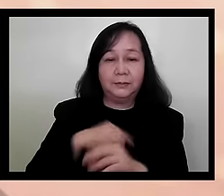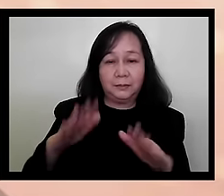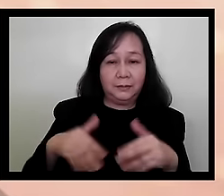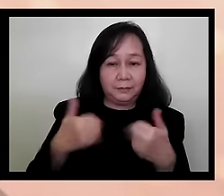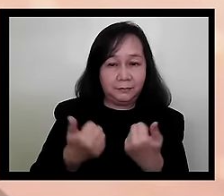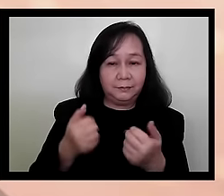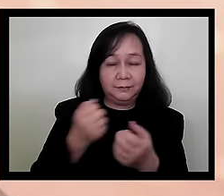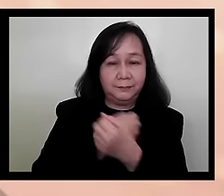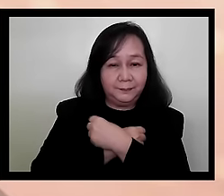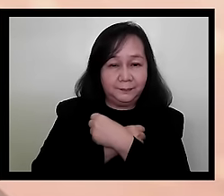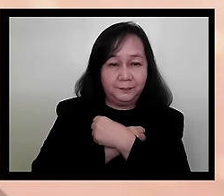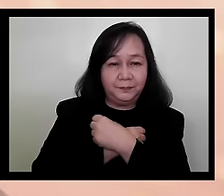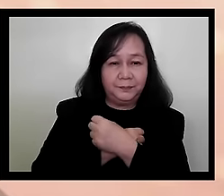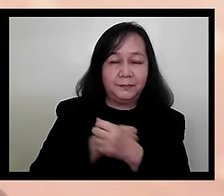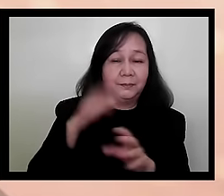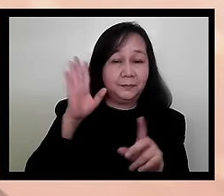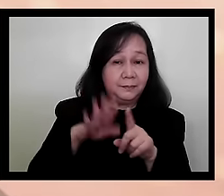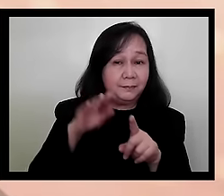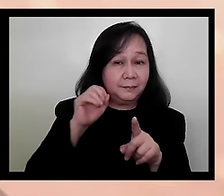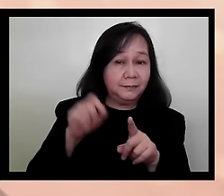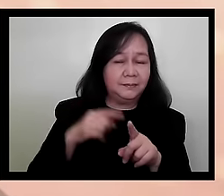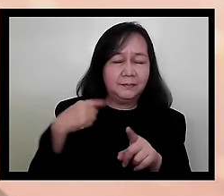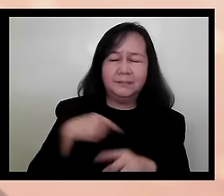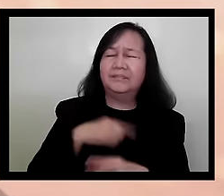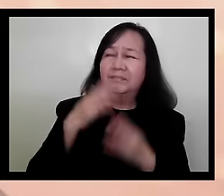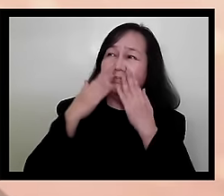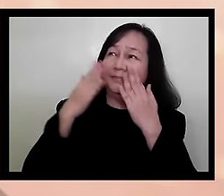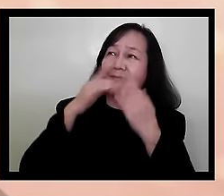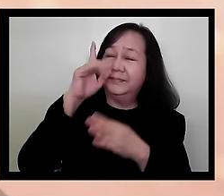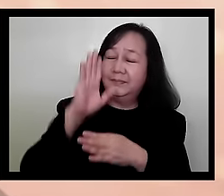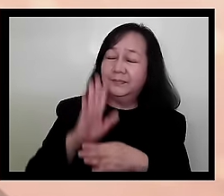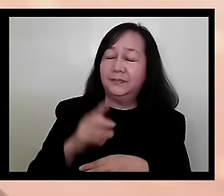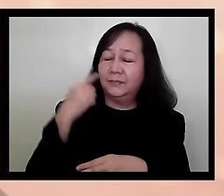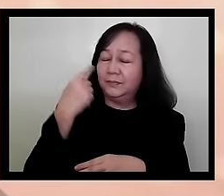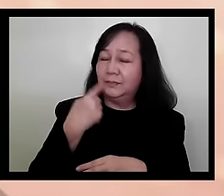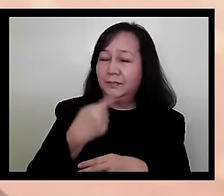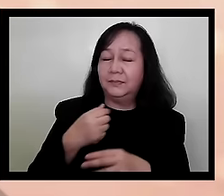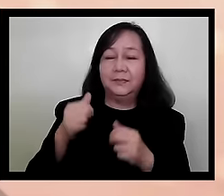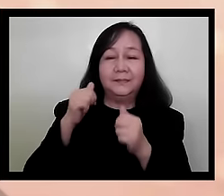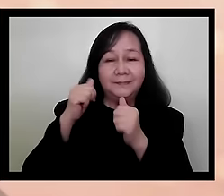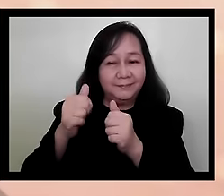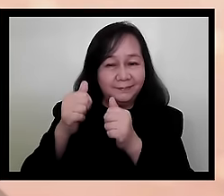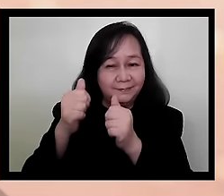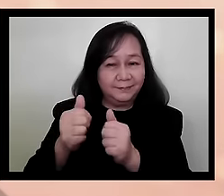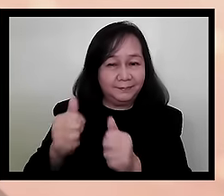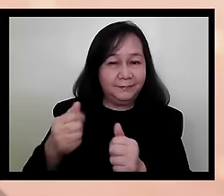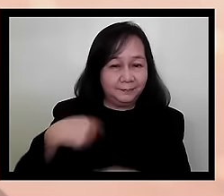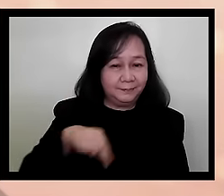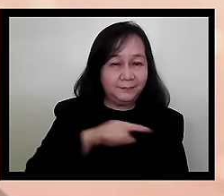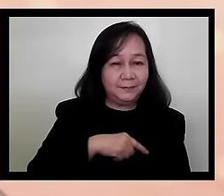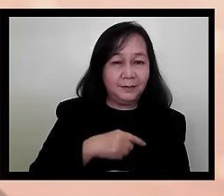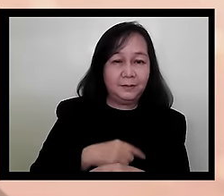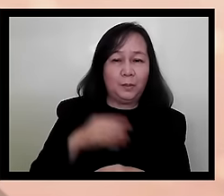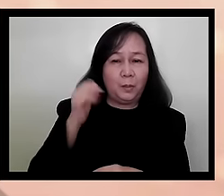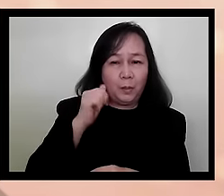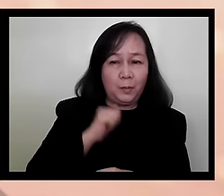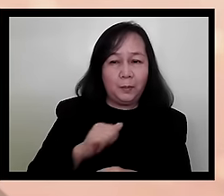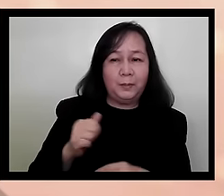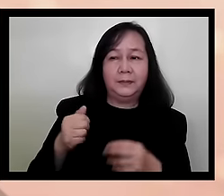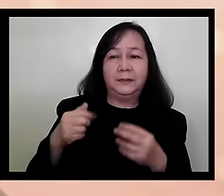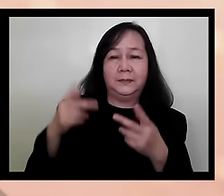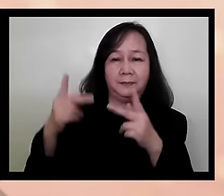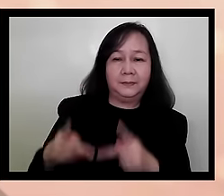sisters we thank God for always following us and being there when